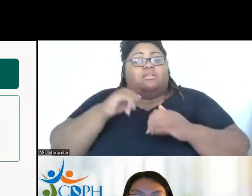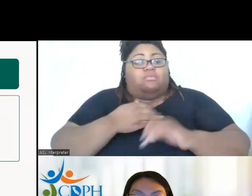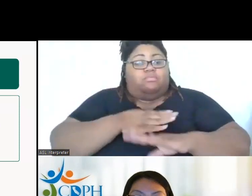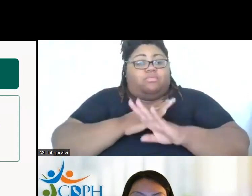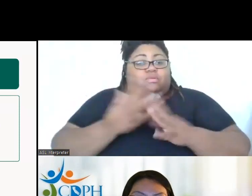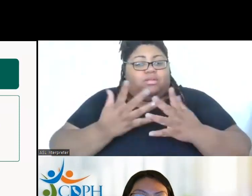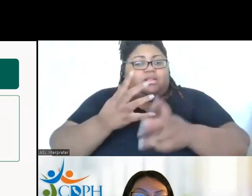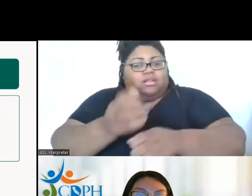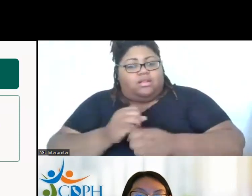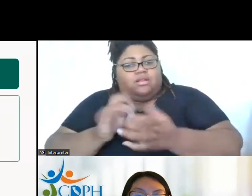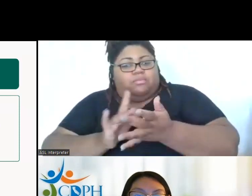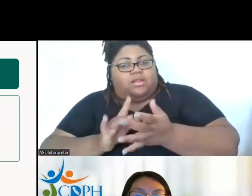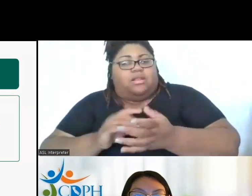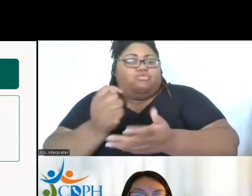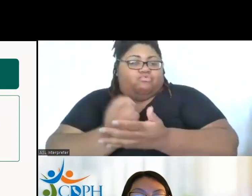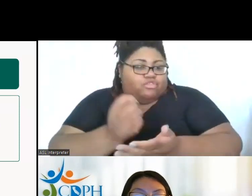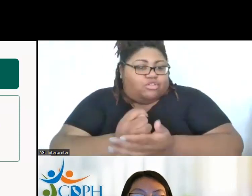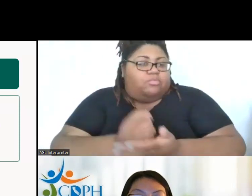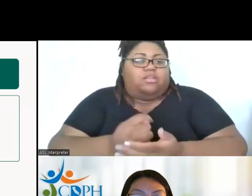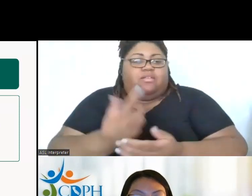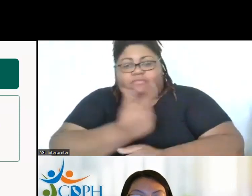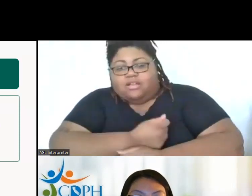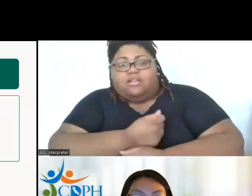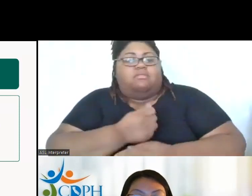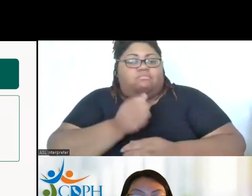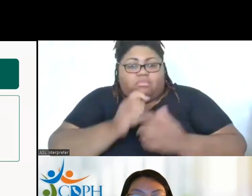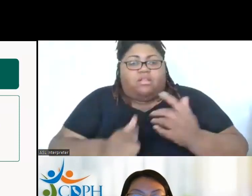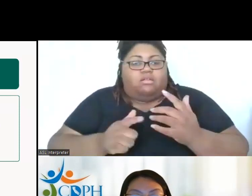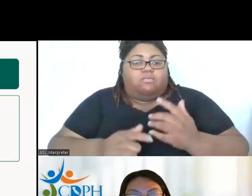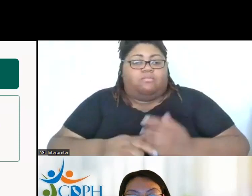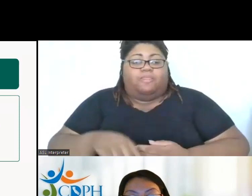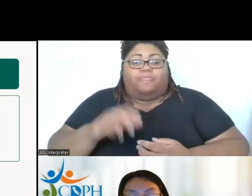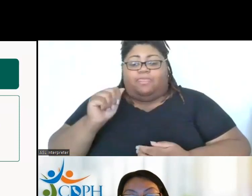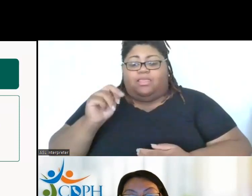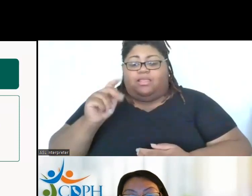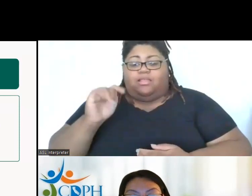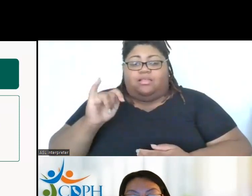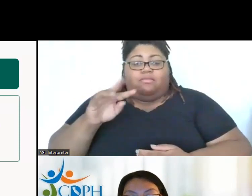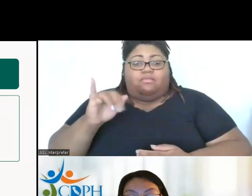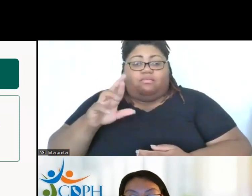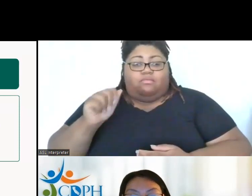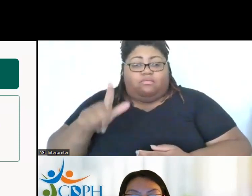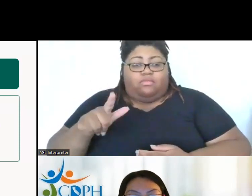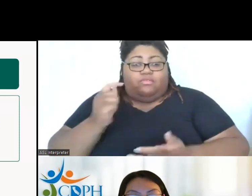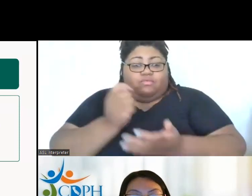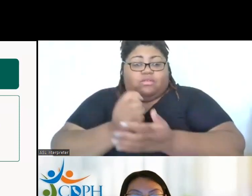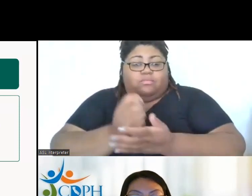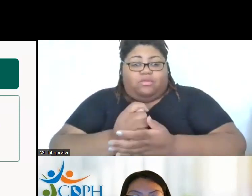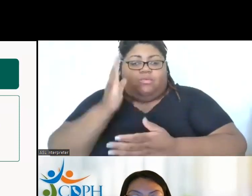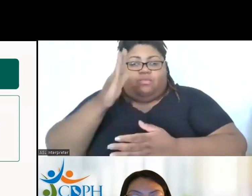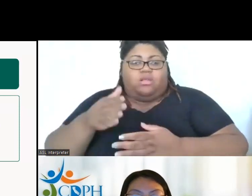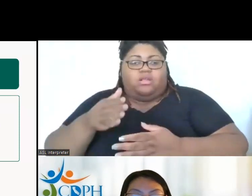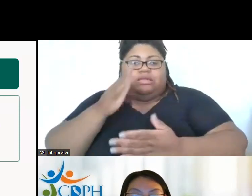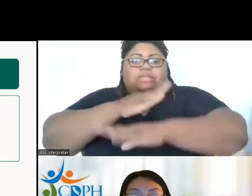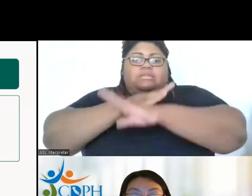up with COVID. The antiviral treatments also help prevent the virus from multiplying in your body and infecting more of